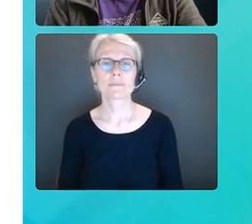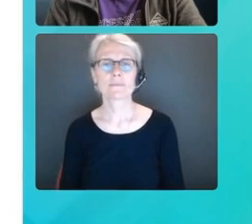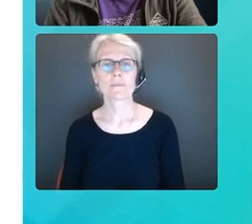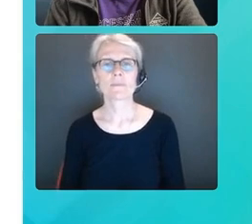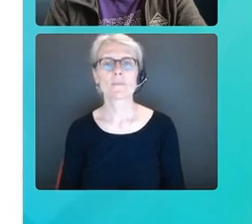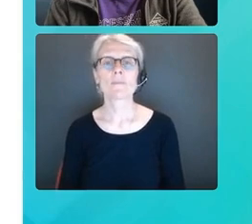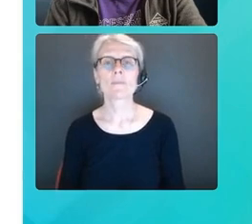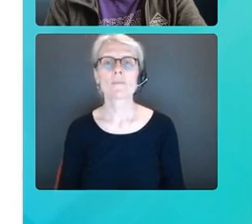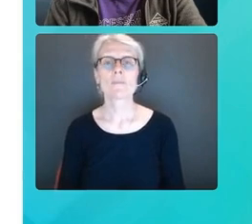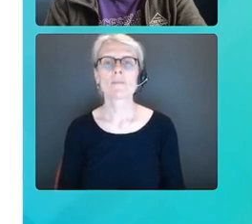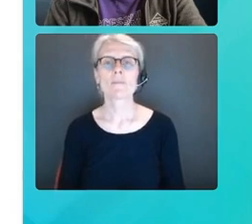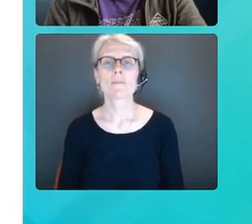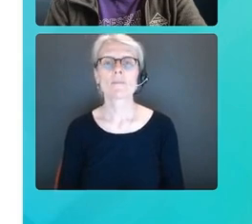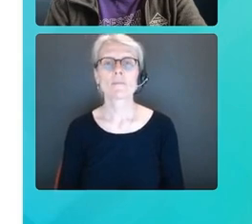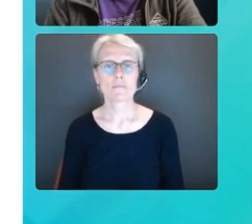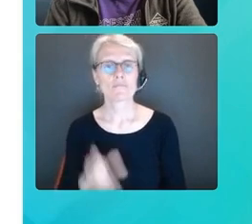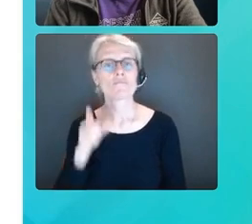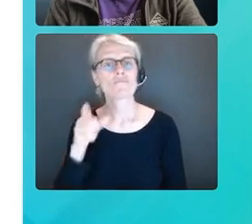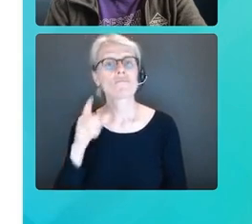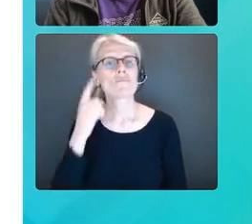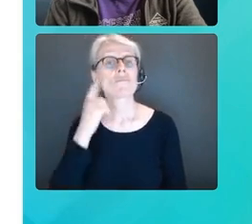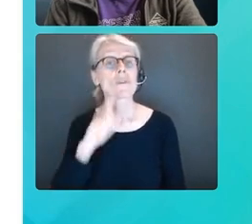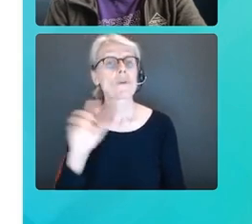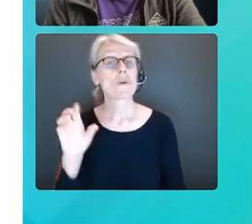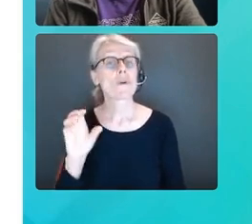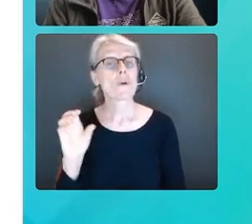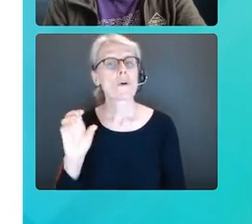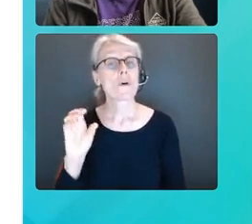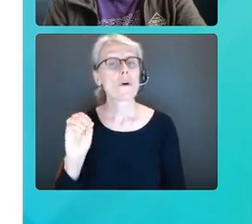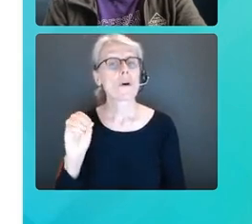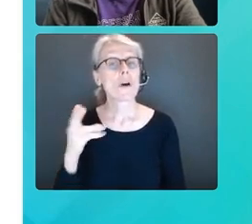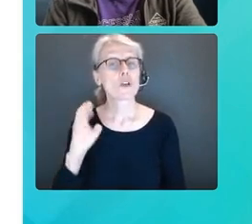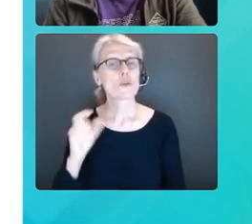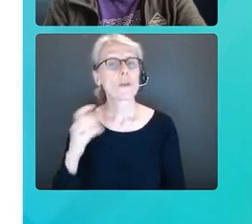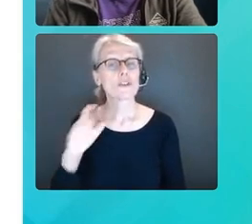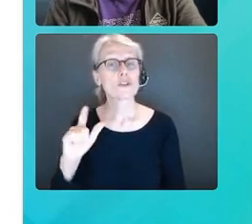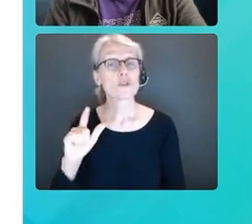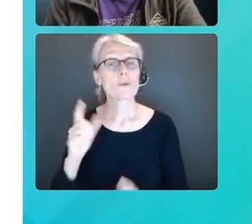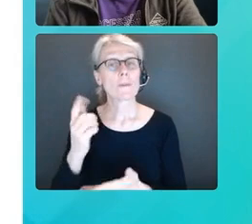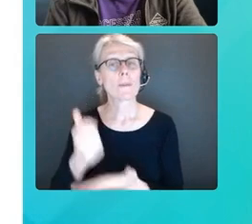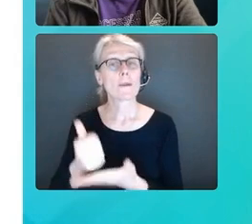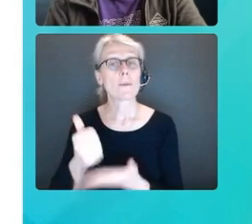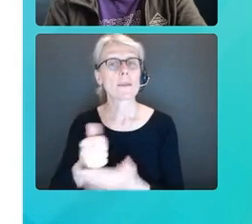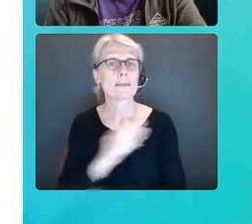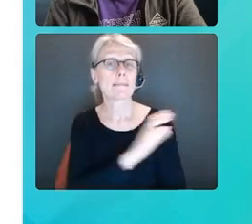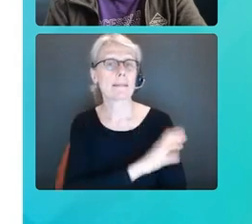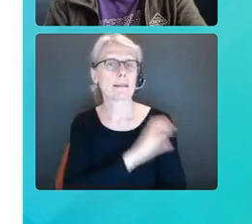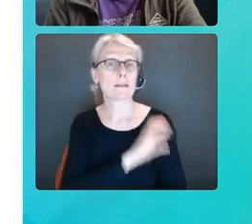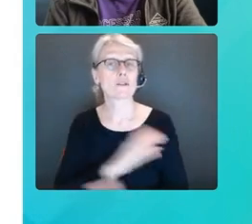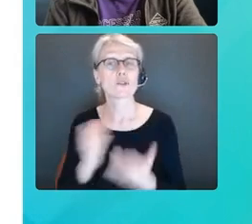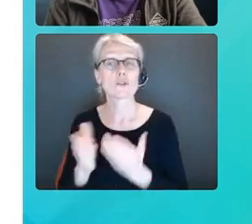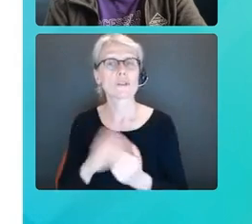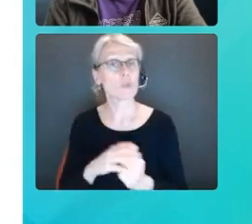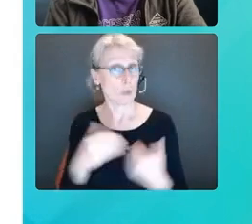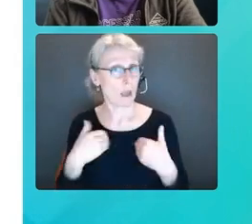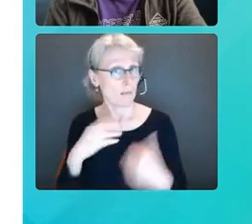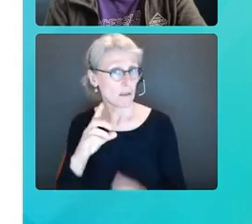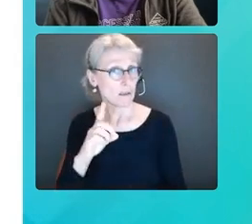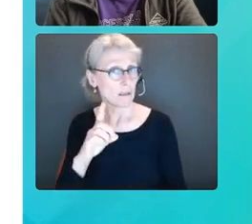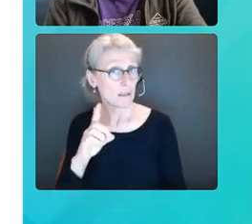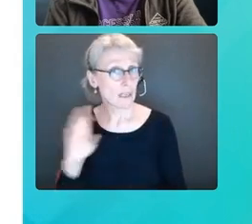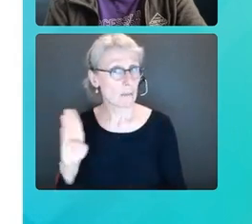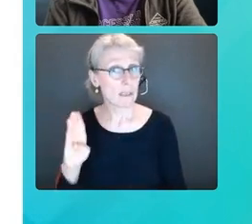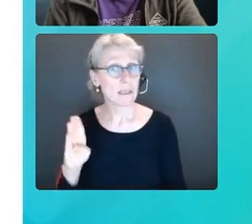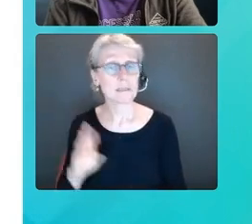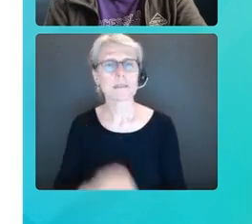Can you recommend a database that is accessible for occupational therapy clinical services? Ooh, I wish billing and